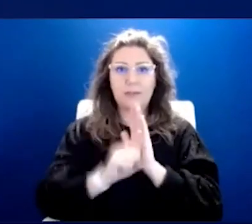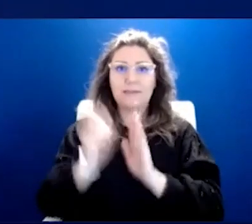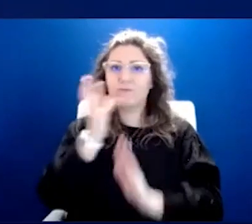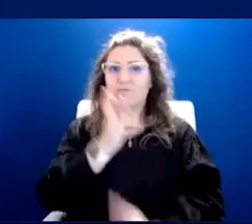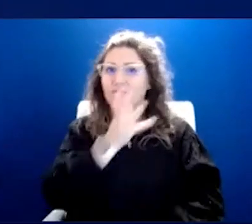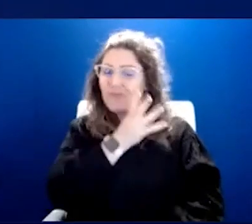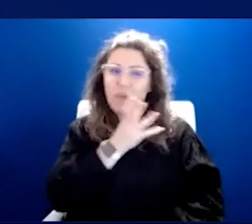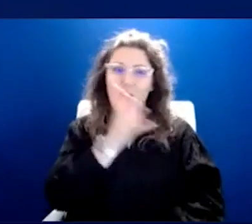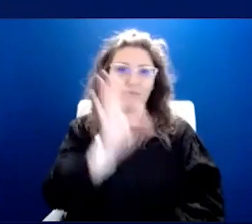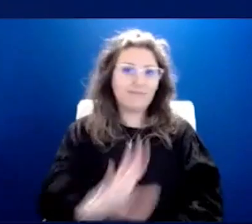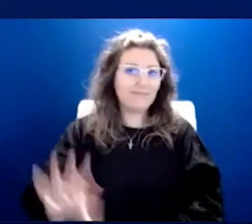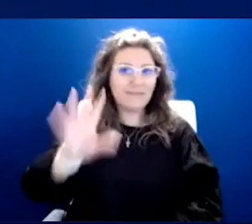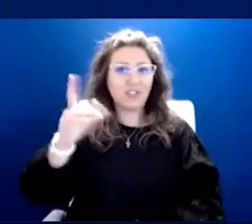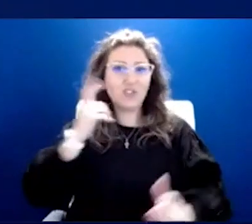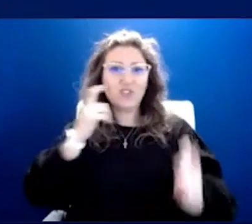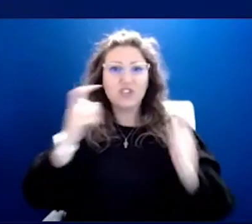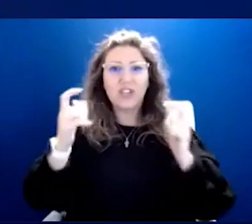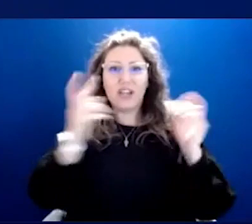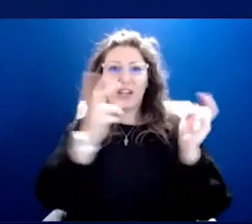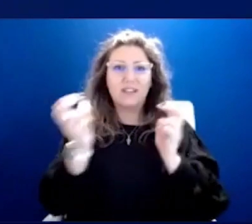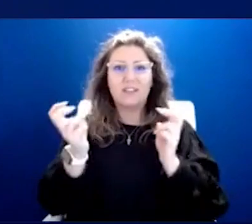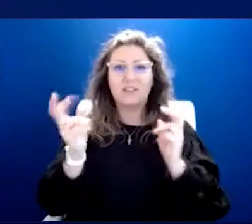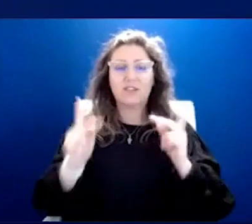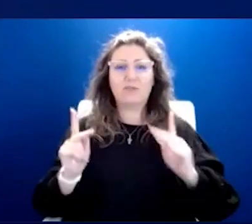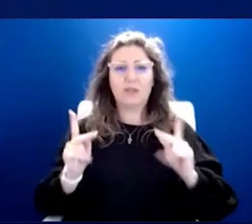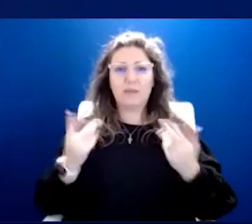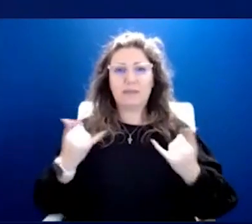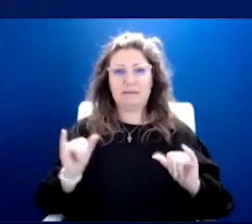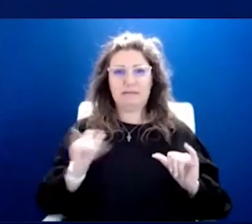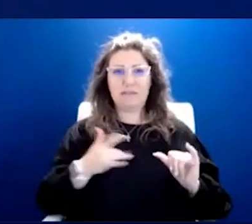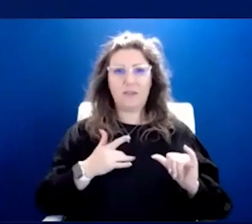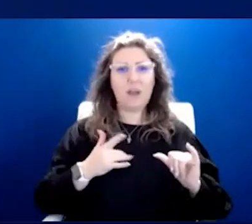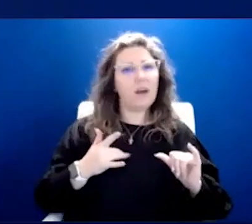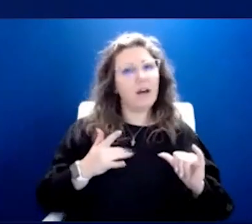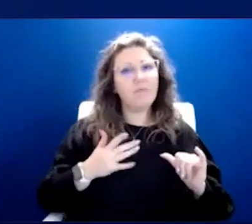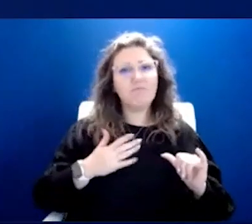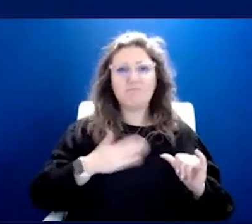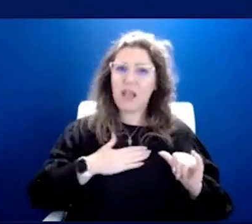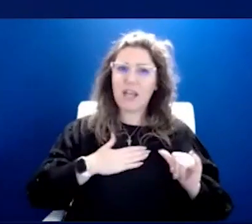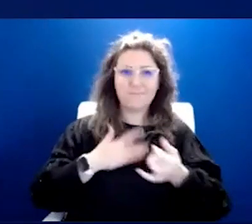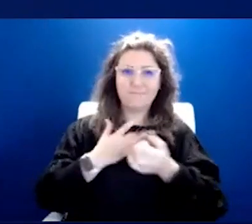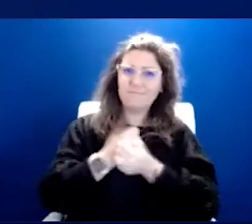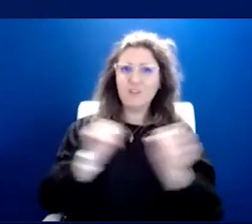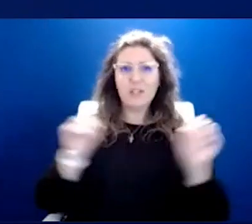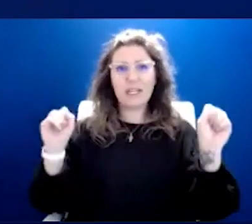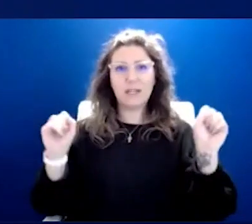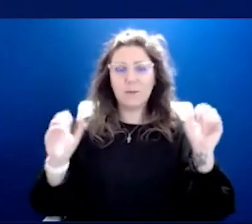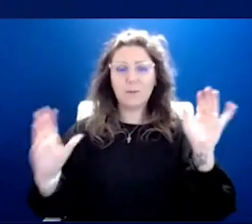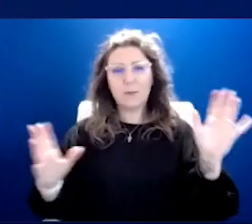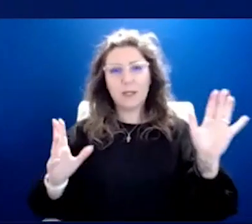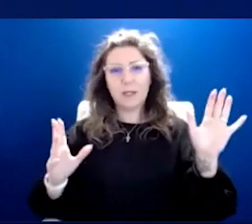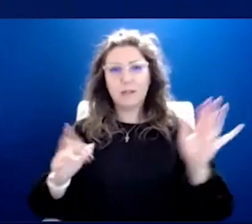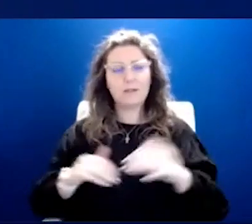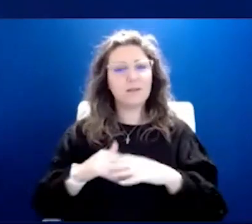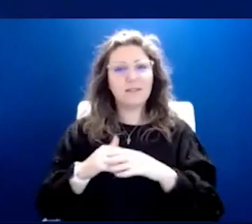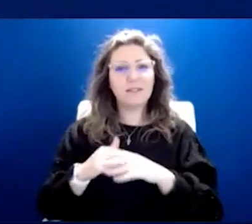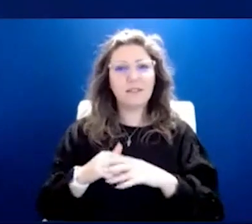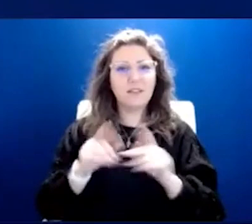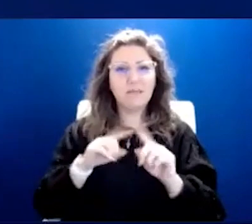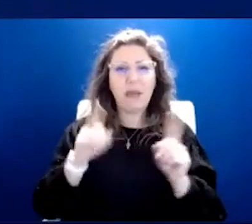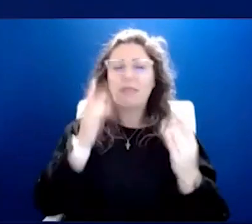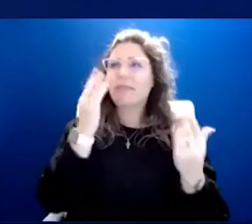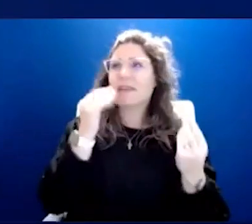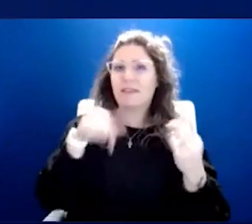big issue where people are, they're still feeling like it's some freedom issue. Mm-hmm. But you know, think about this place, this